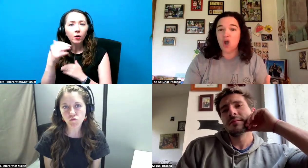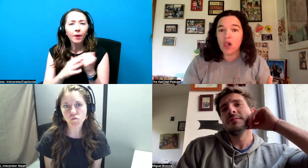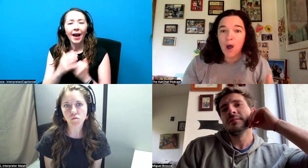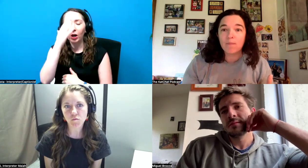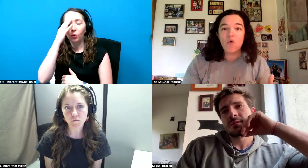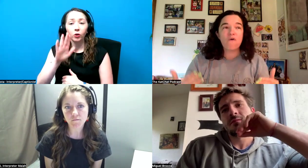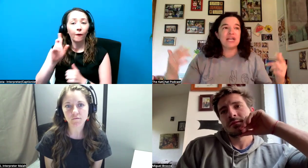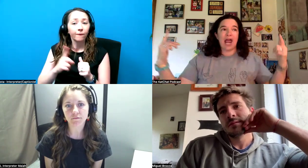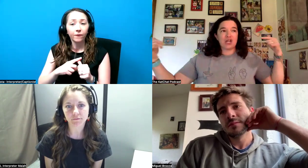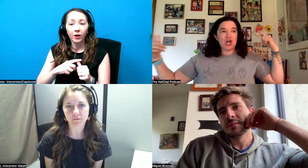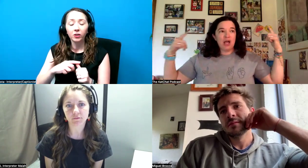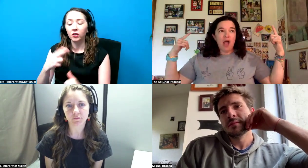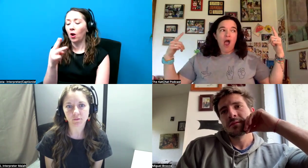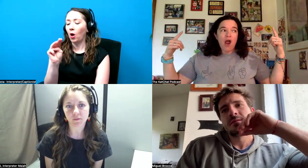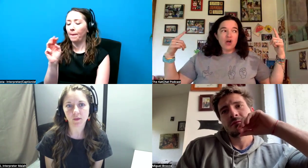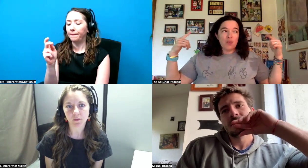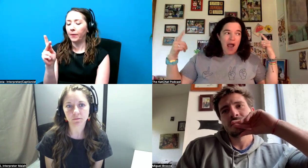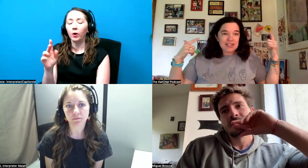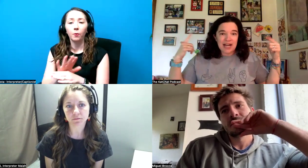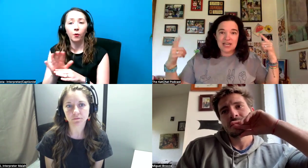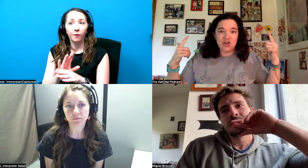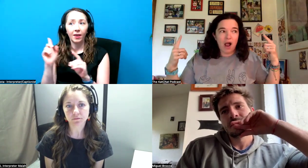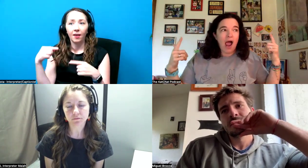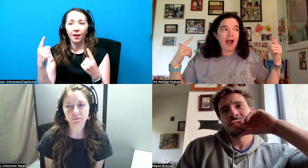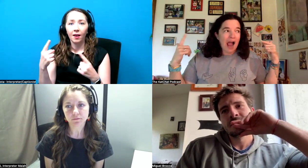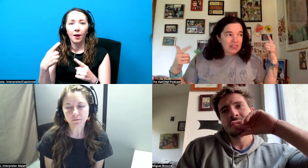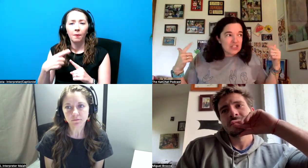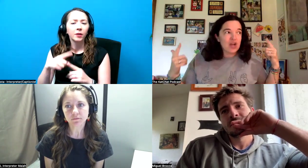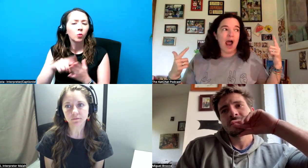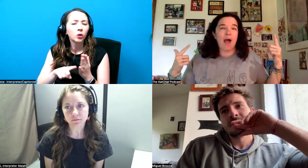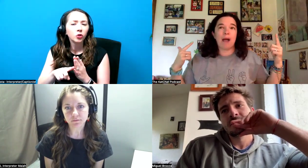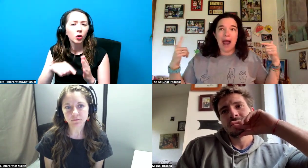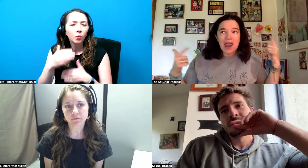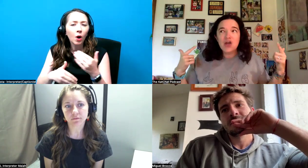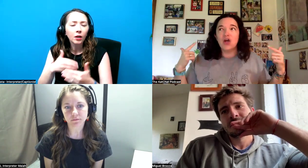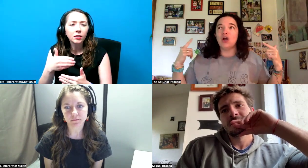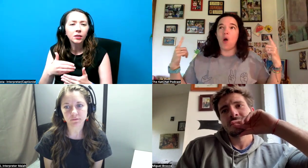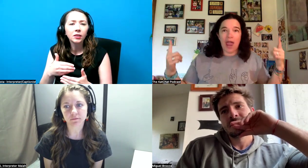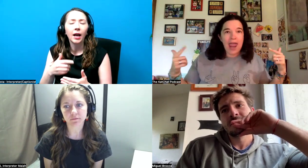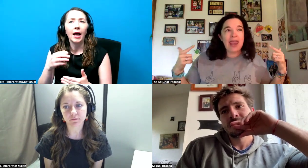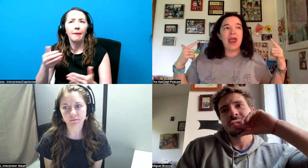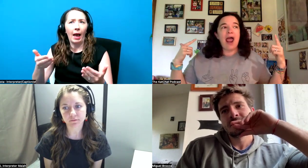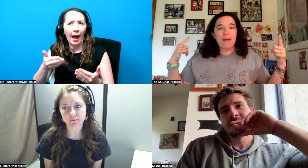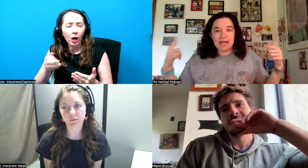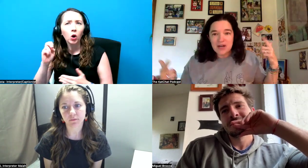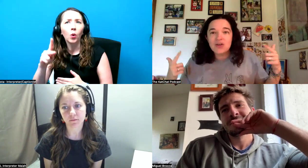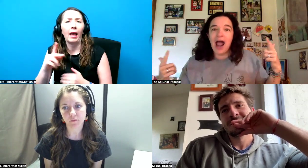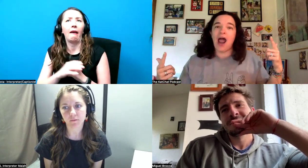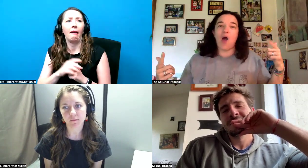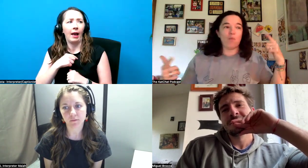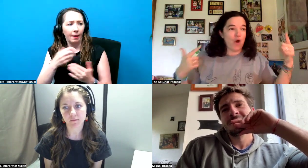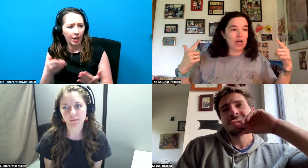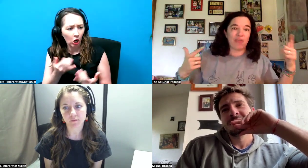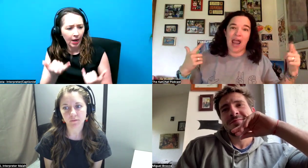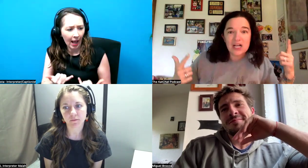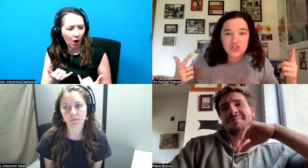your first Hallmark movie and the project and you're like, I got this job, I'm hired, okay, I'm here